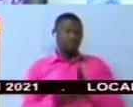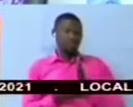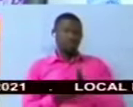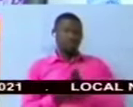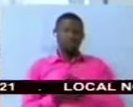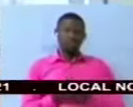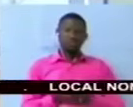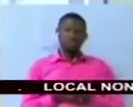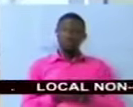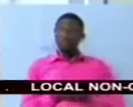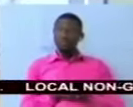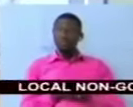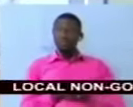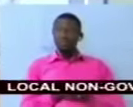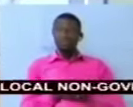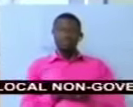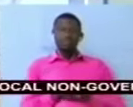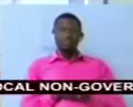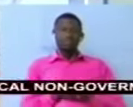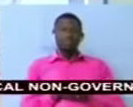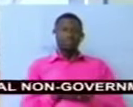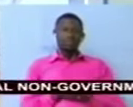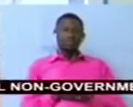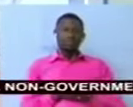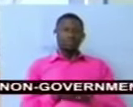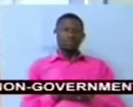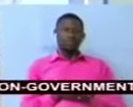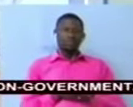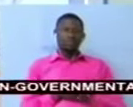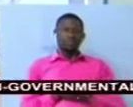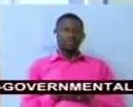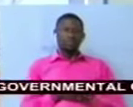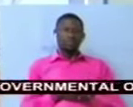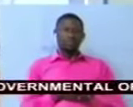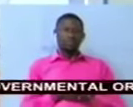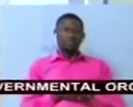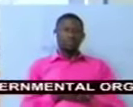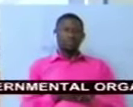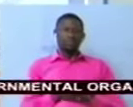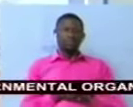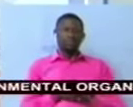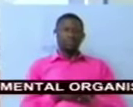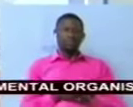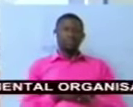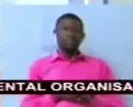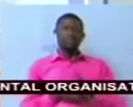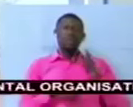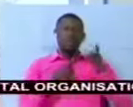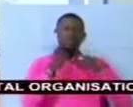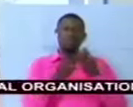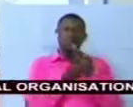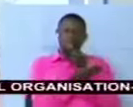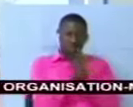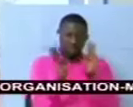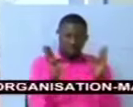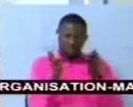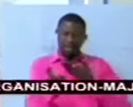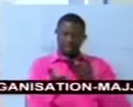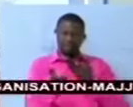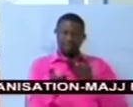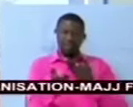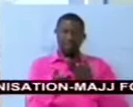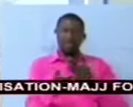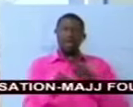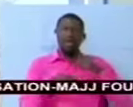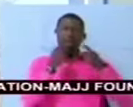So you were ultimately granted bail. What happened to that case? Dana bi na ci lañ dal di bail sen bir